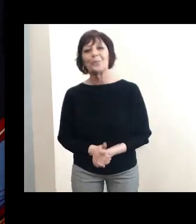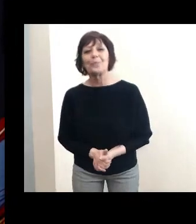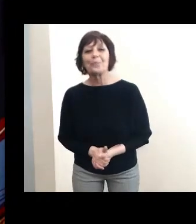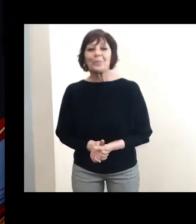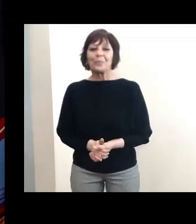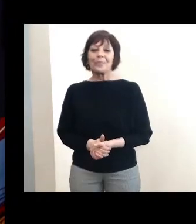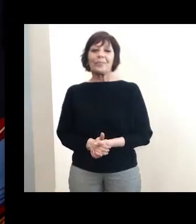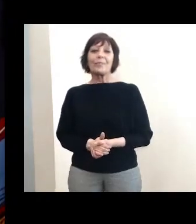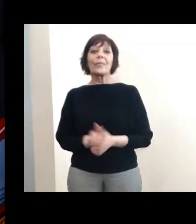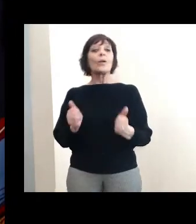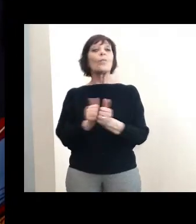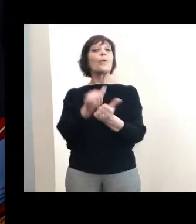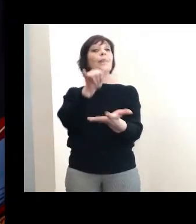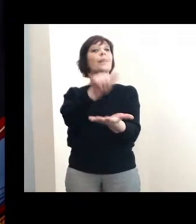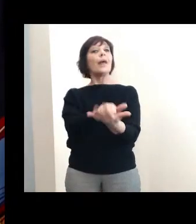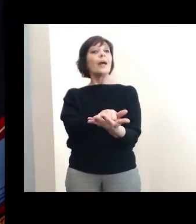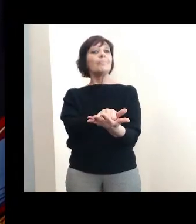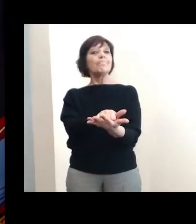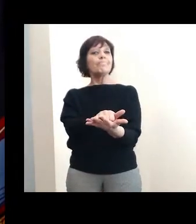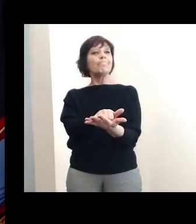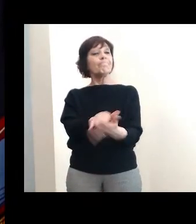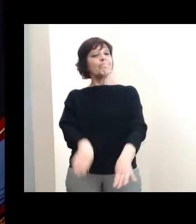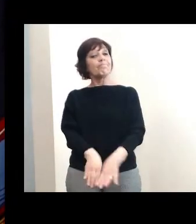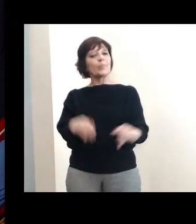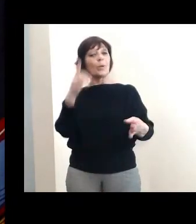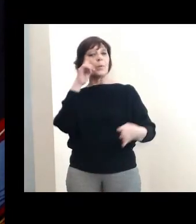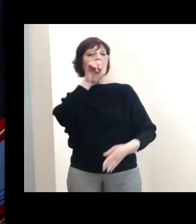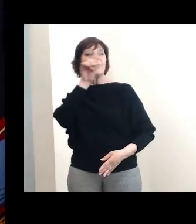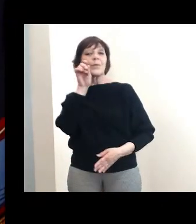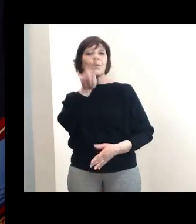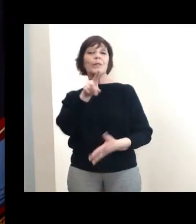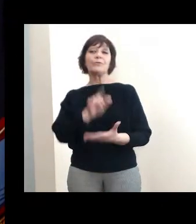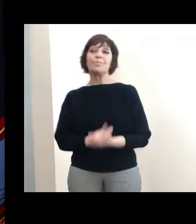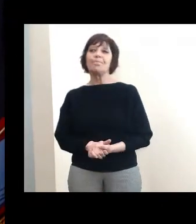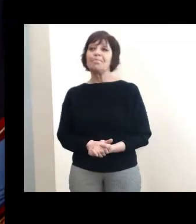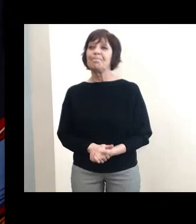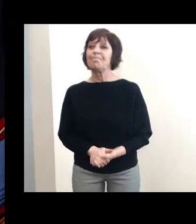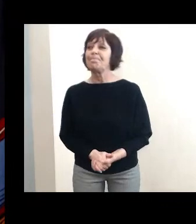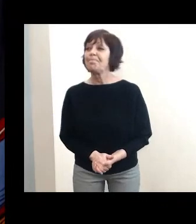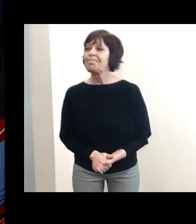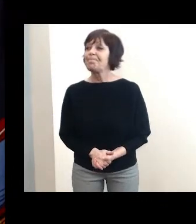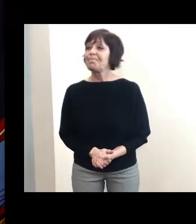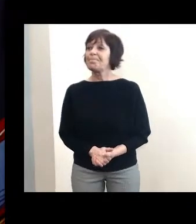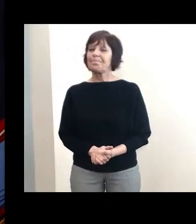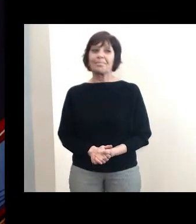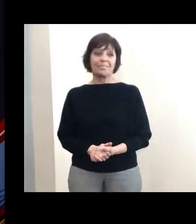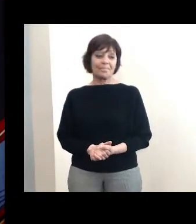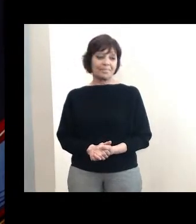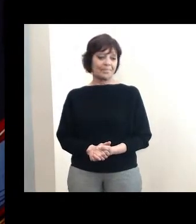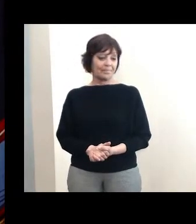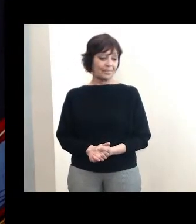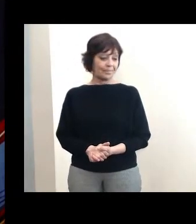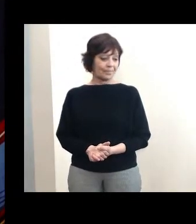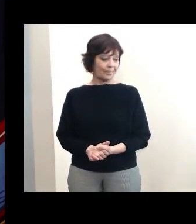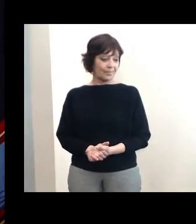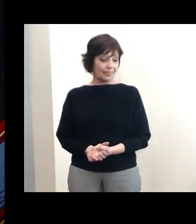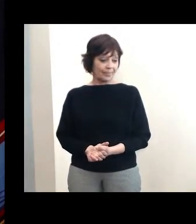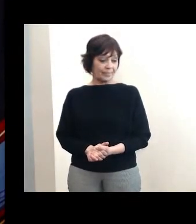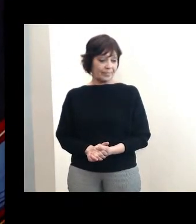it. And with that, we'll take some questions. So let's open up the phone